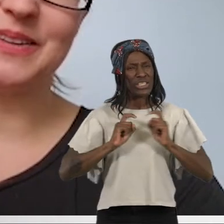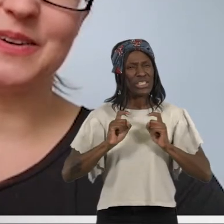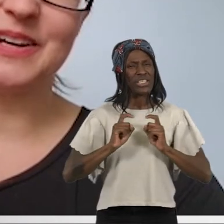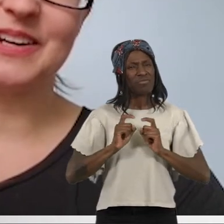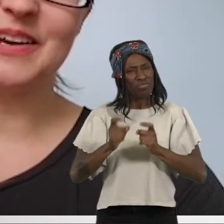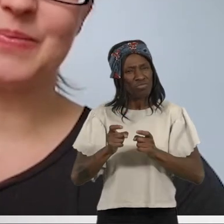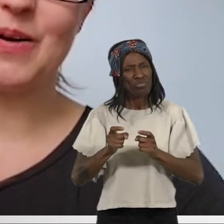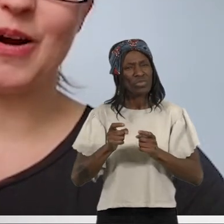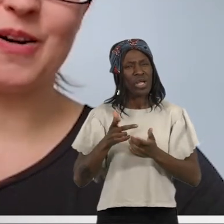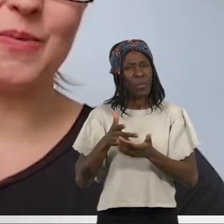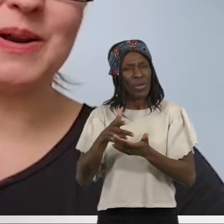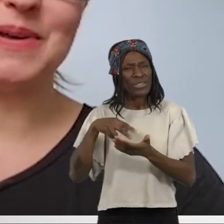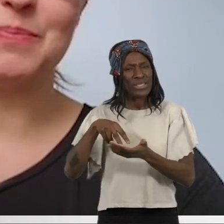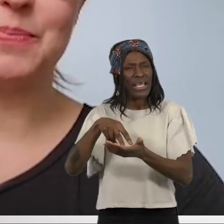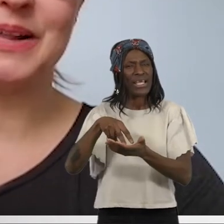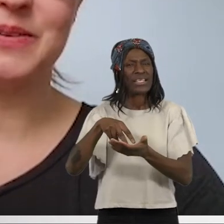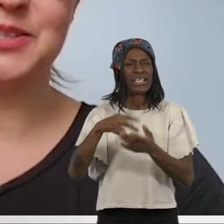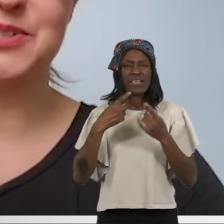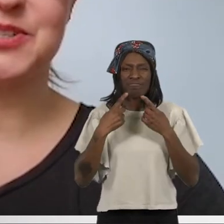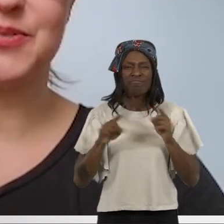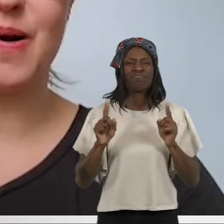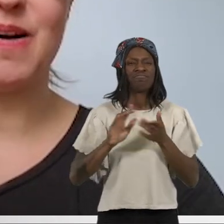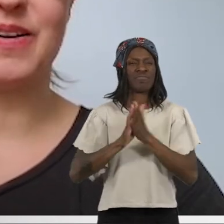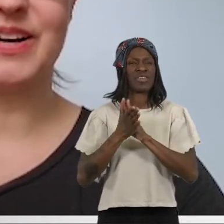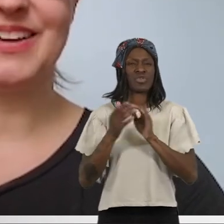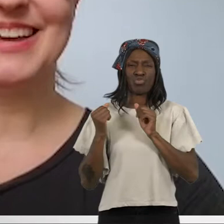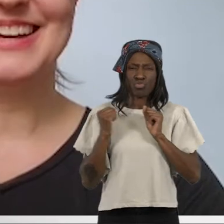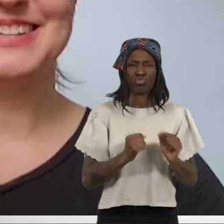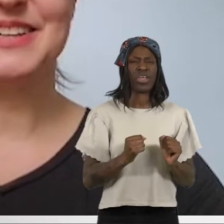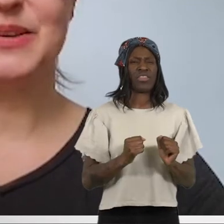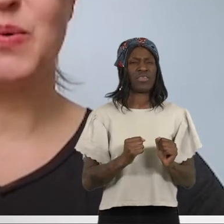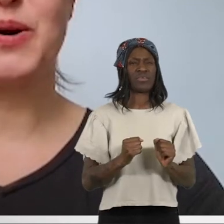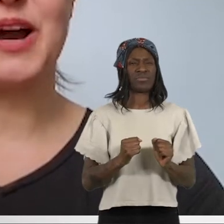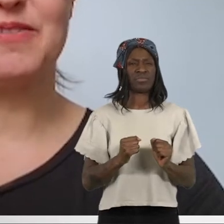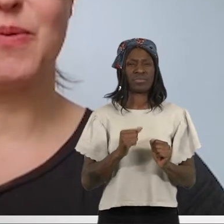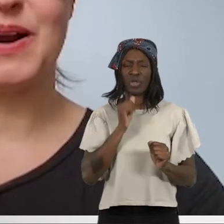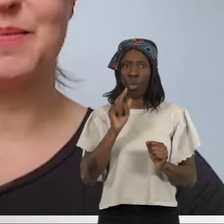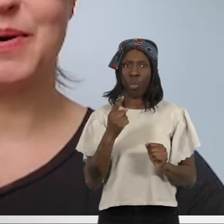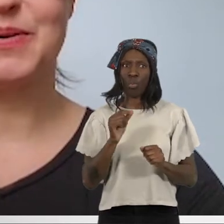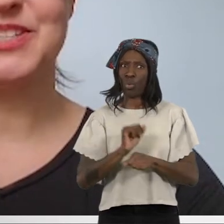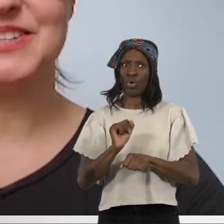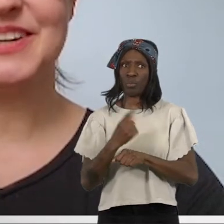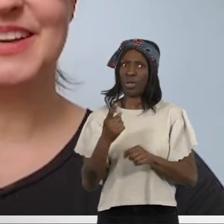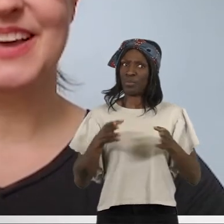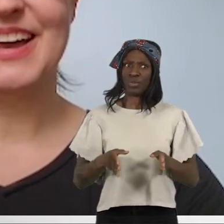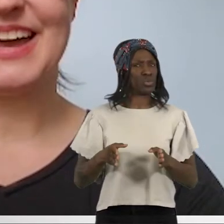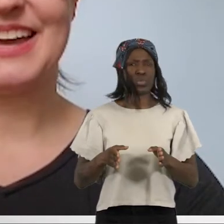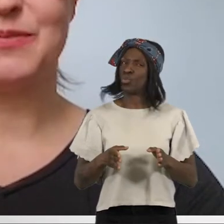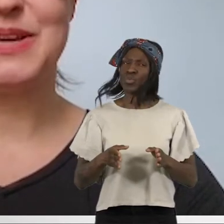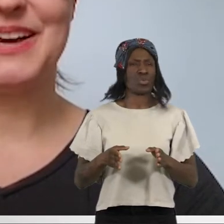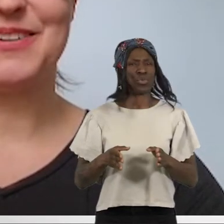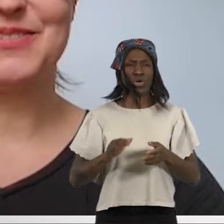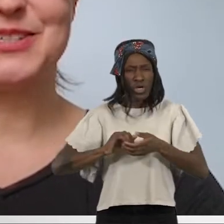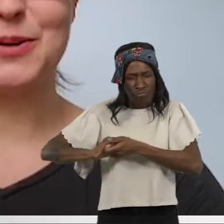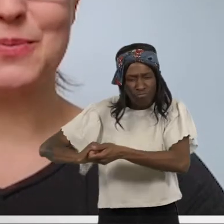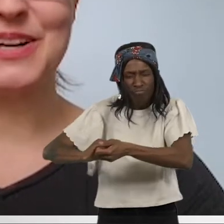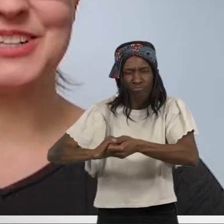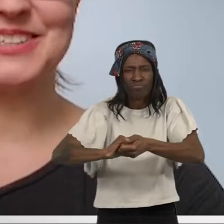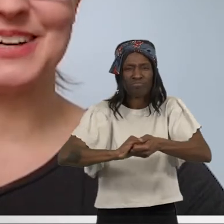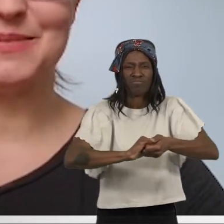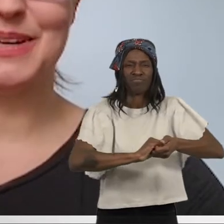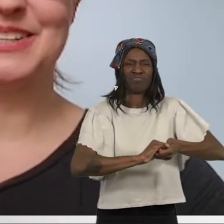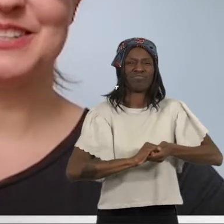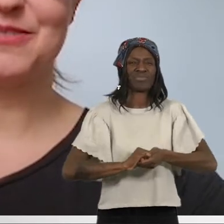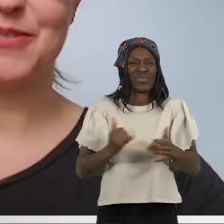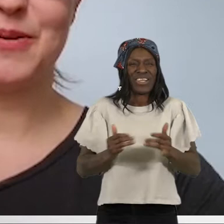to Propeller and are what make Propeller so strong. It isn't the work of one person, and we have so